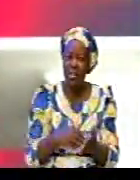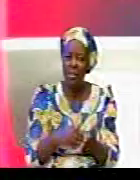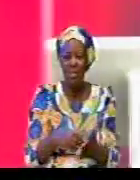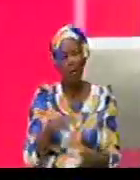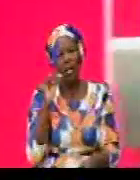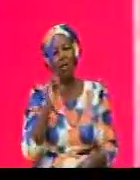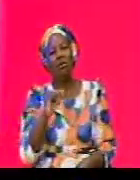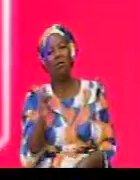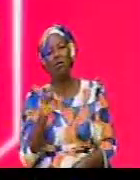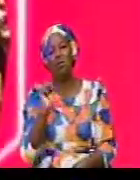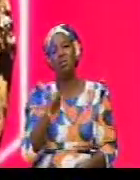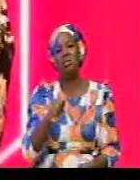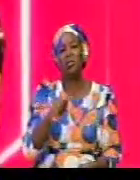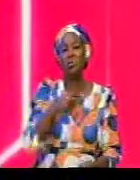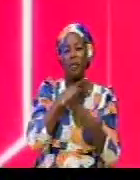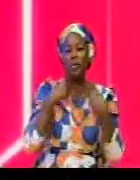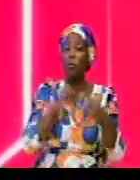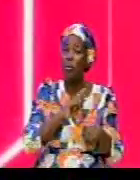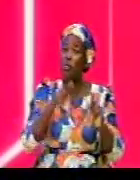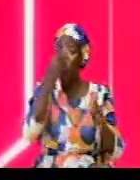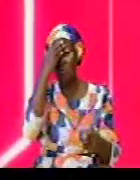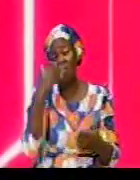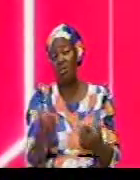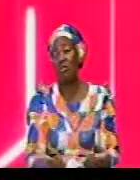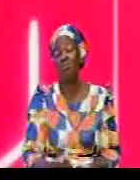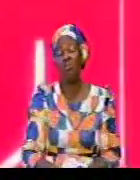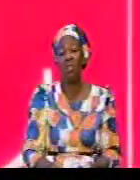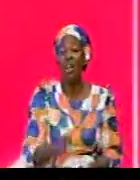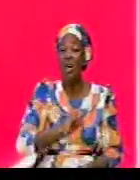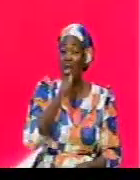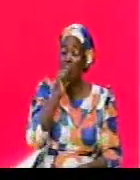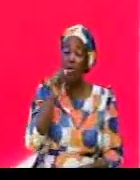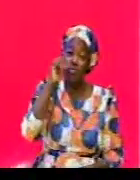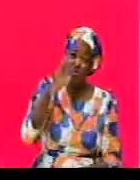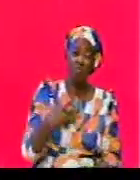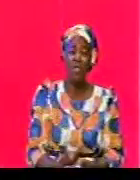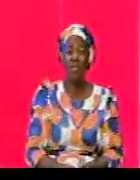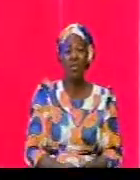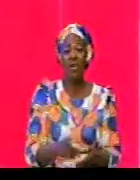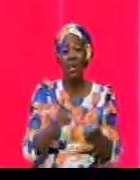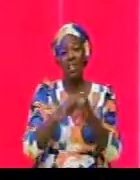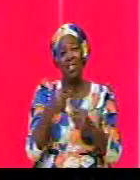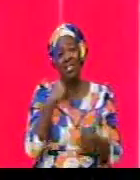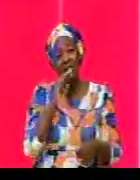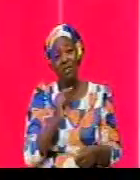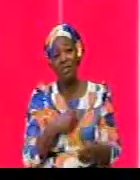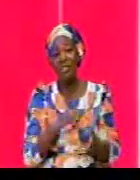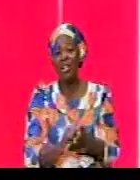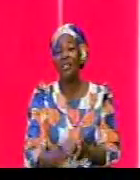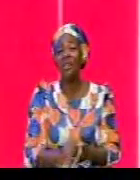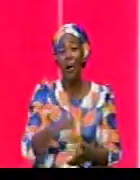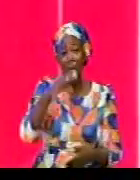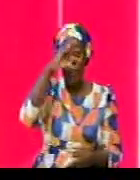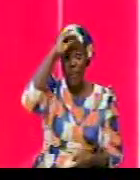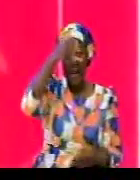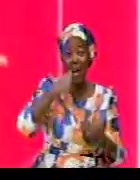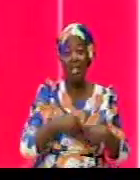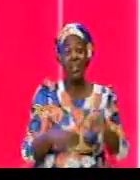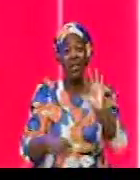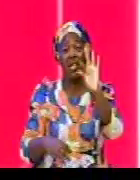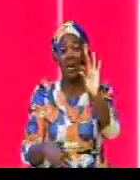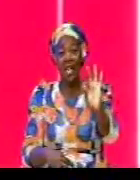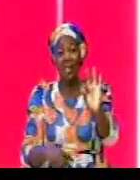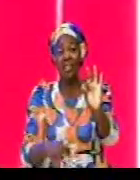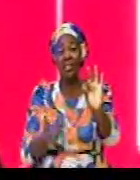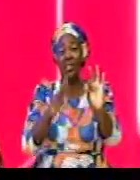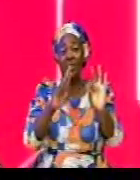again. Yes, pastor, I'm born again, but you know now, I'm a woman. And they tell us that men